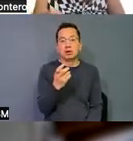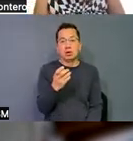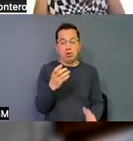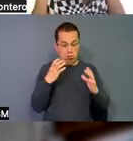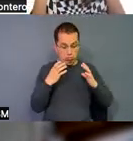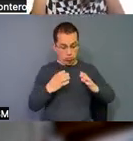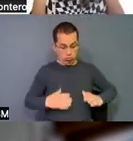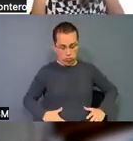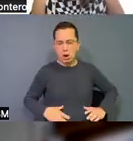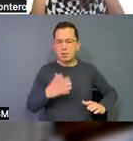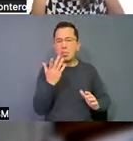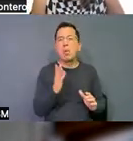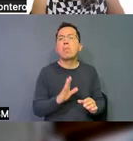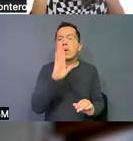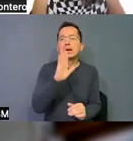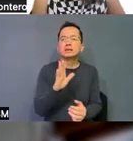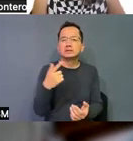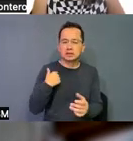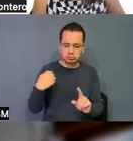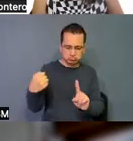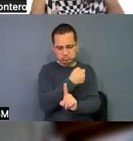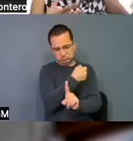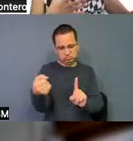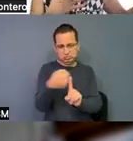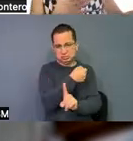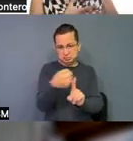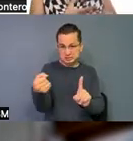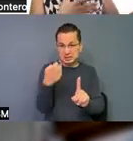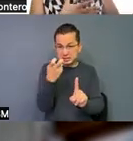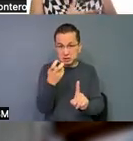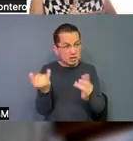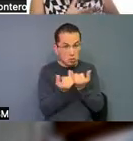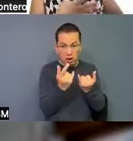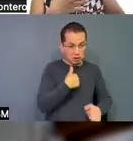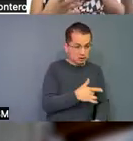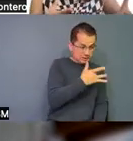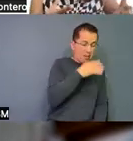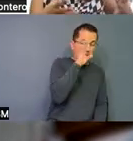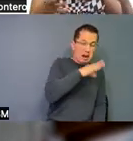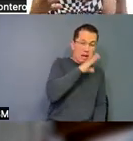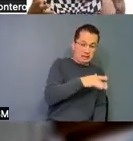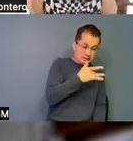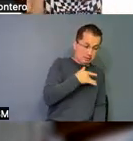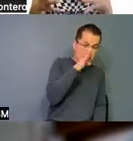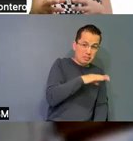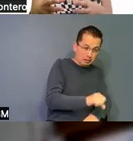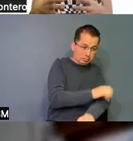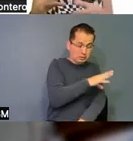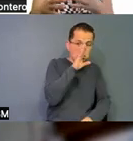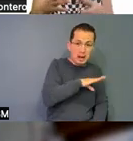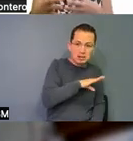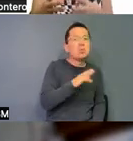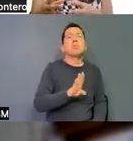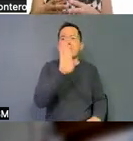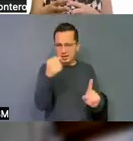it is also something that is evolutionary. If you consider how we were able to survive as a race because we got together